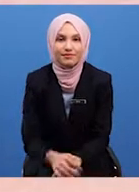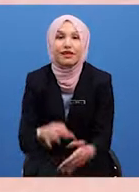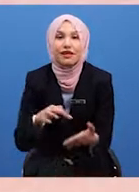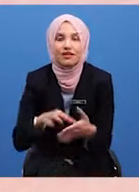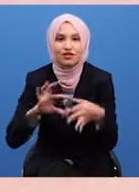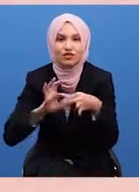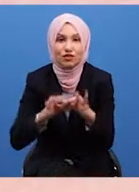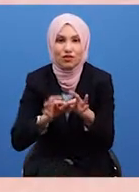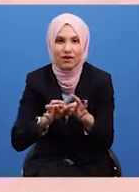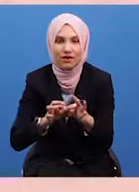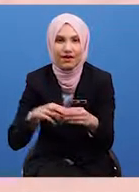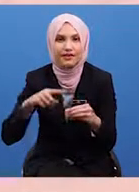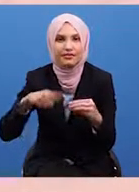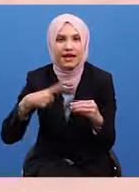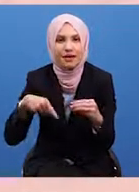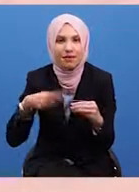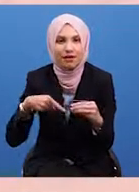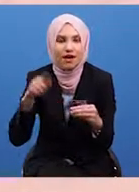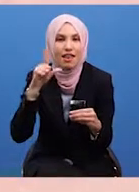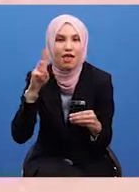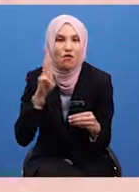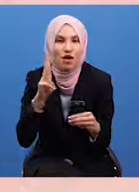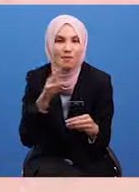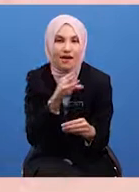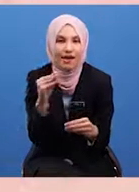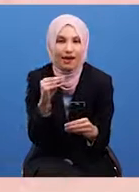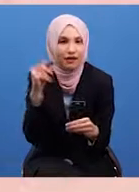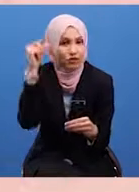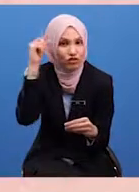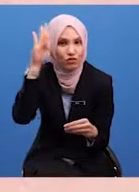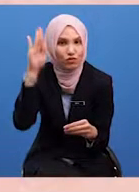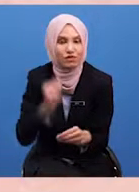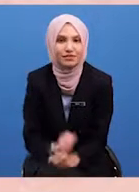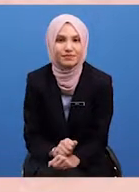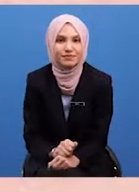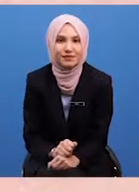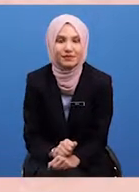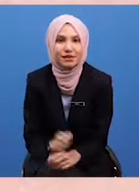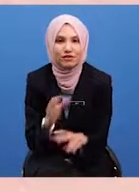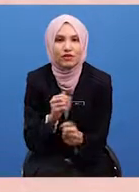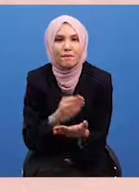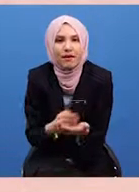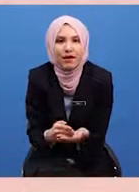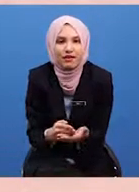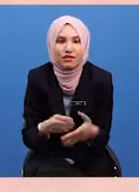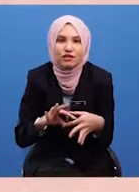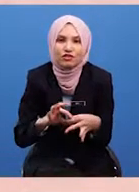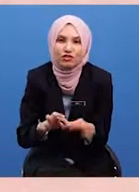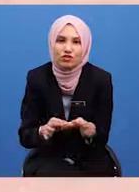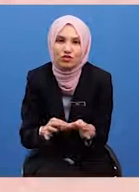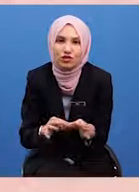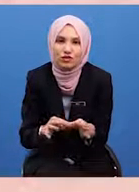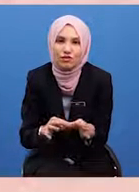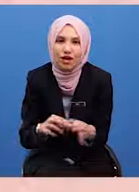This story is about Lynn Webbings and Joss Boulder, who take part in the short story